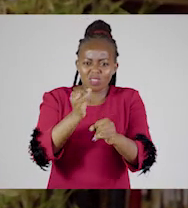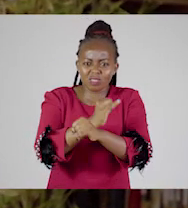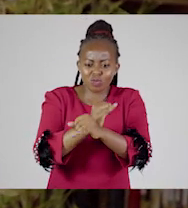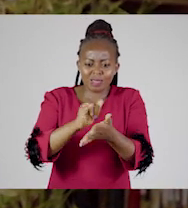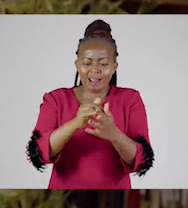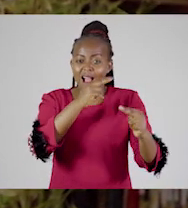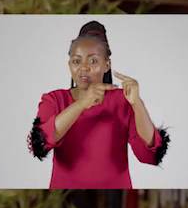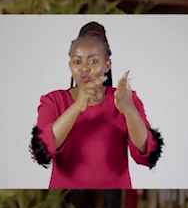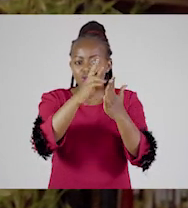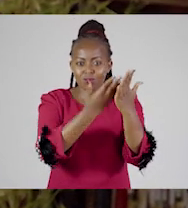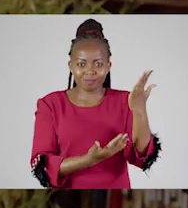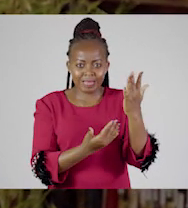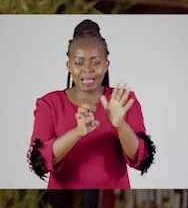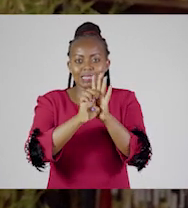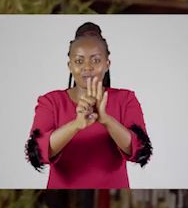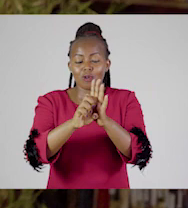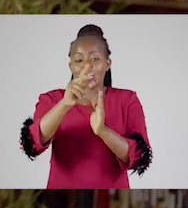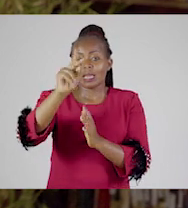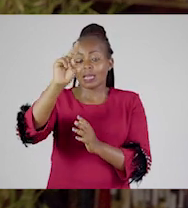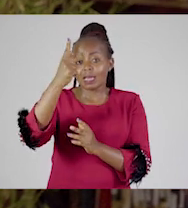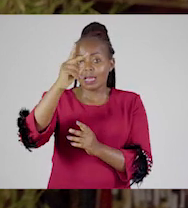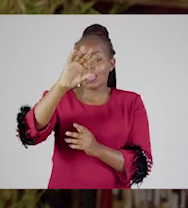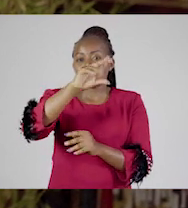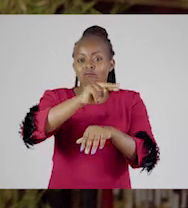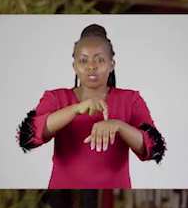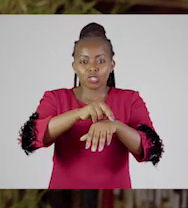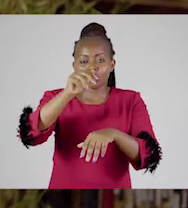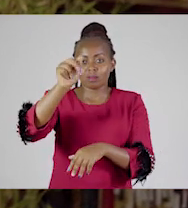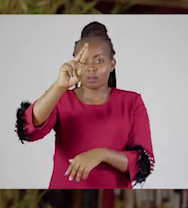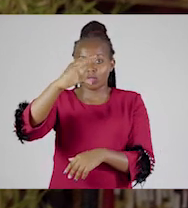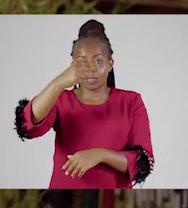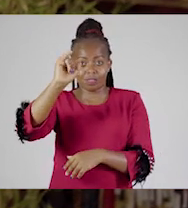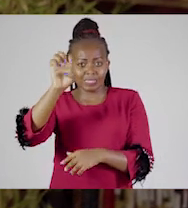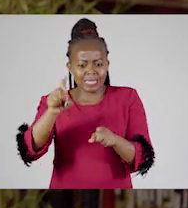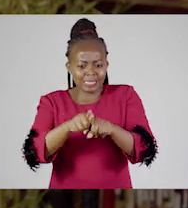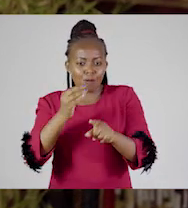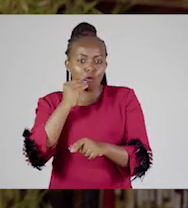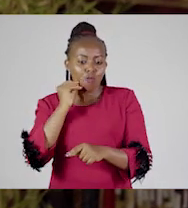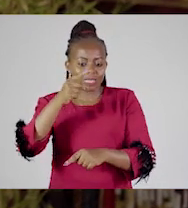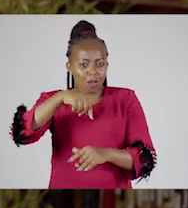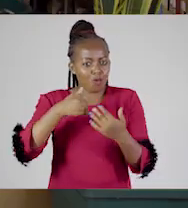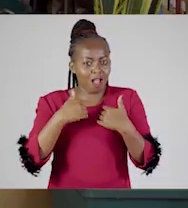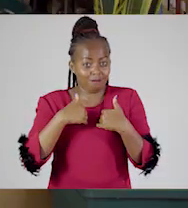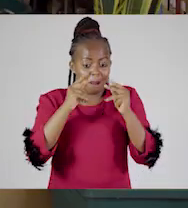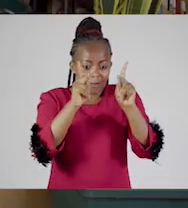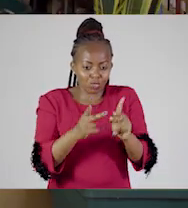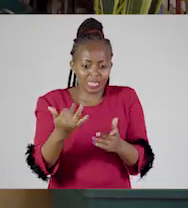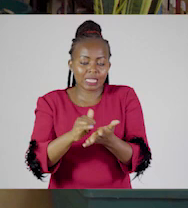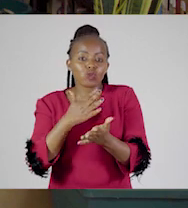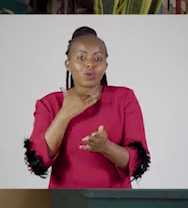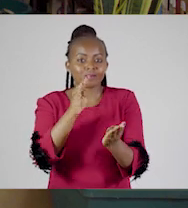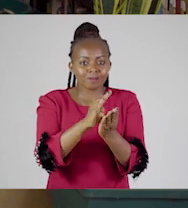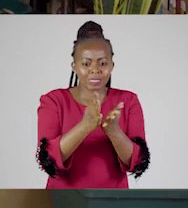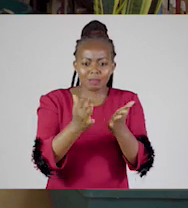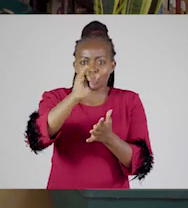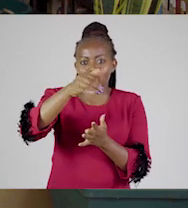holding historical records such as the Kenya National Archives. But even within our homes, in our personal lives, we have personal archives. These can be